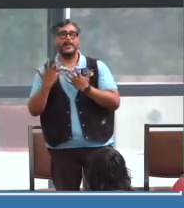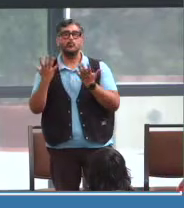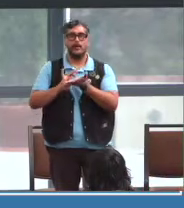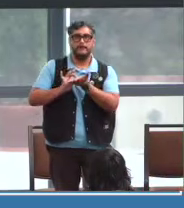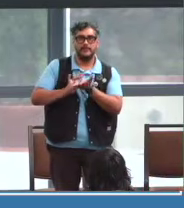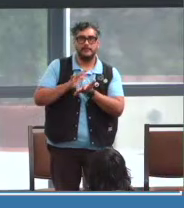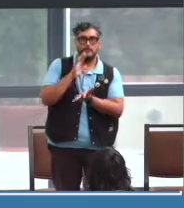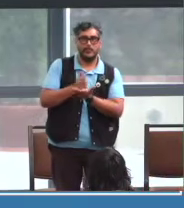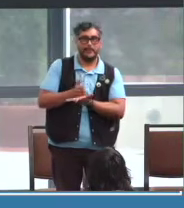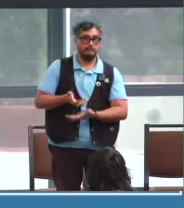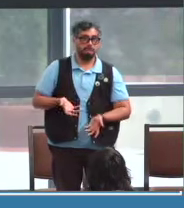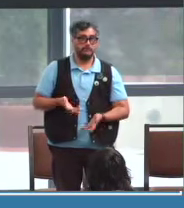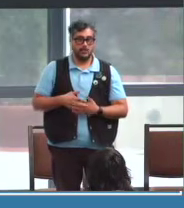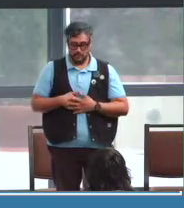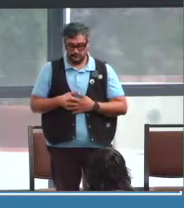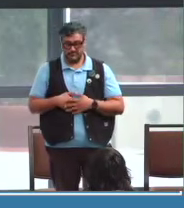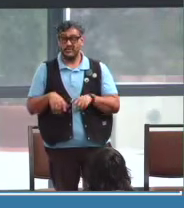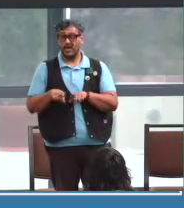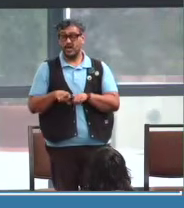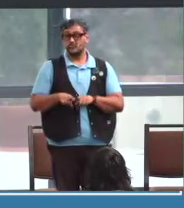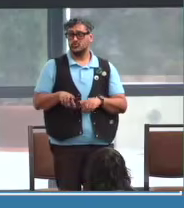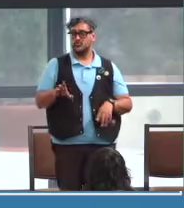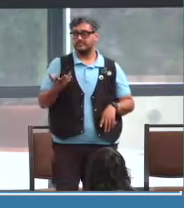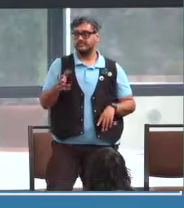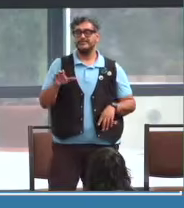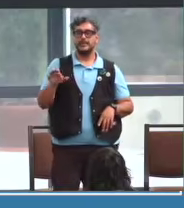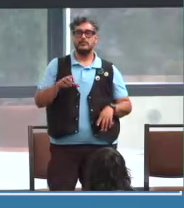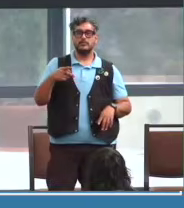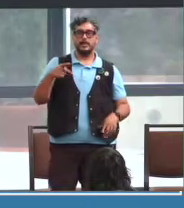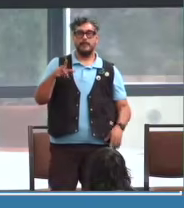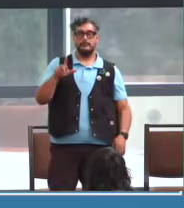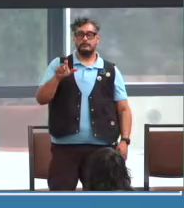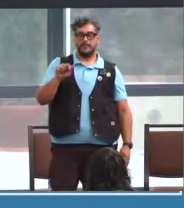particular patient. And they also actually do this Plaquenil screening,